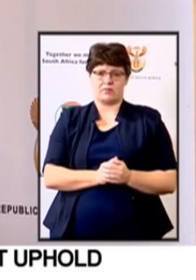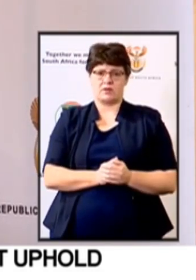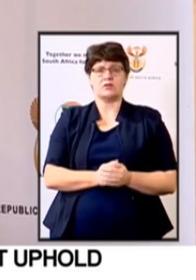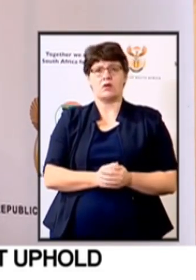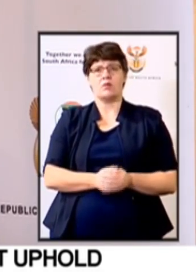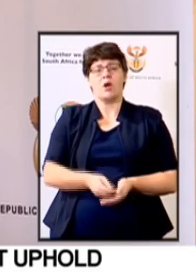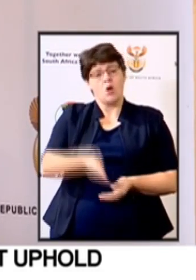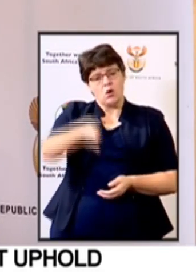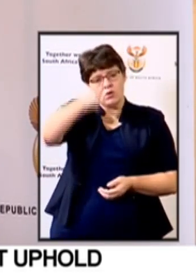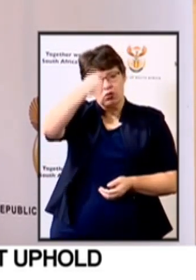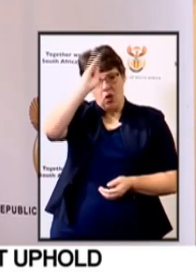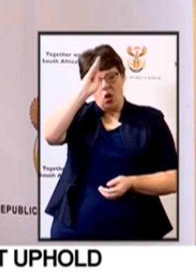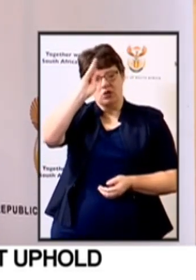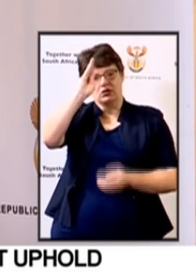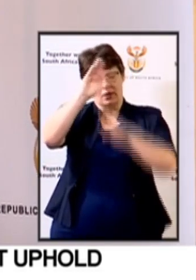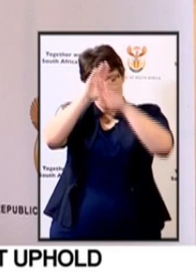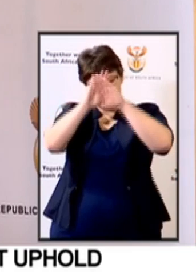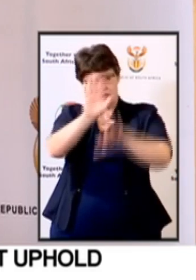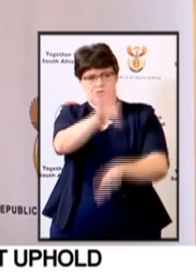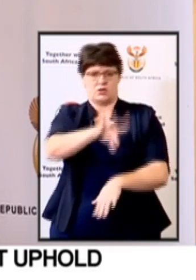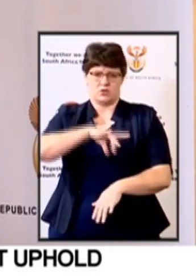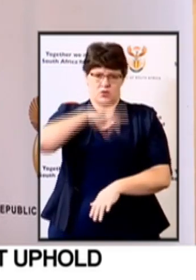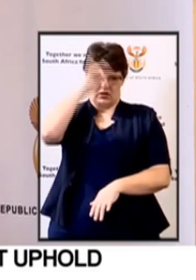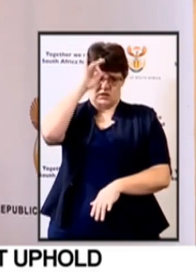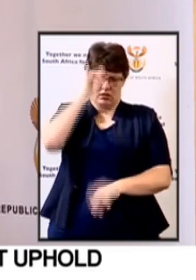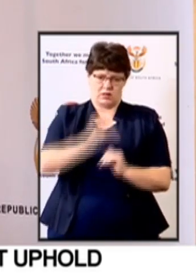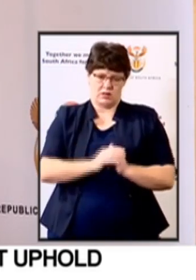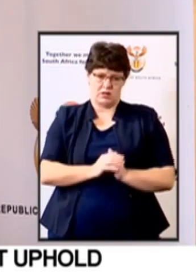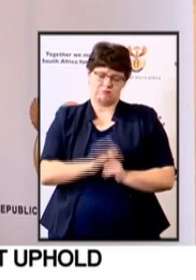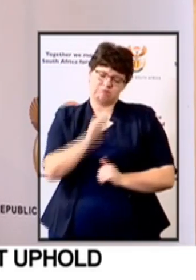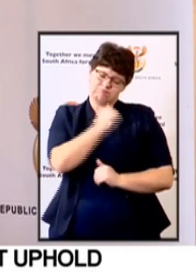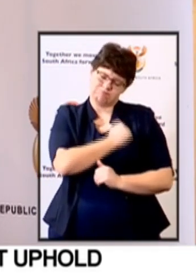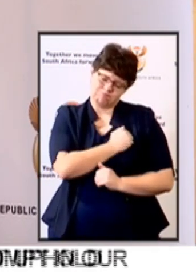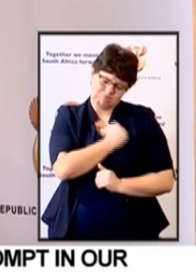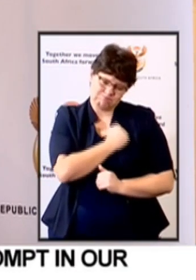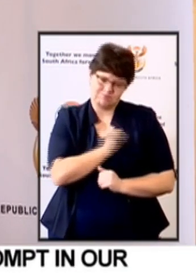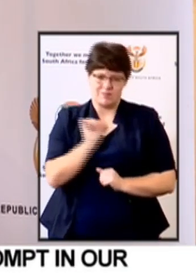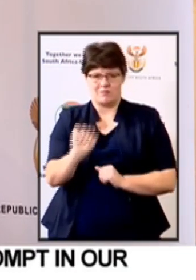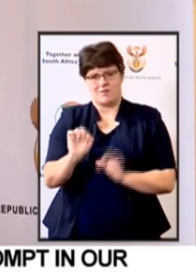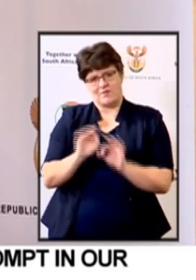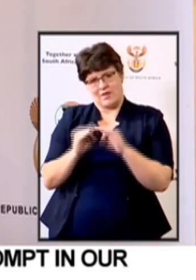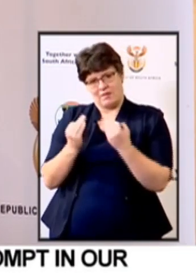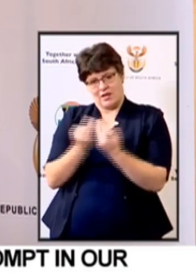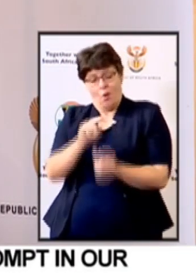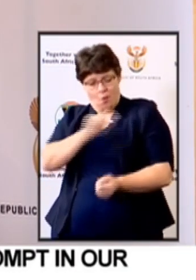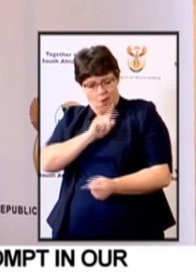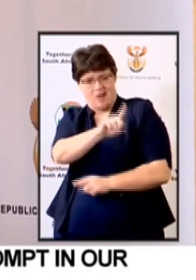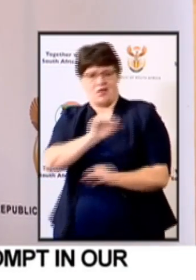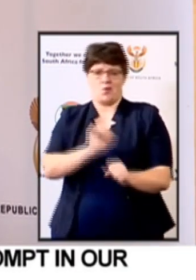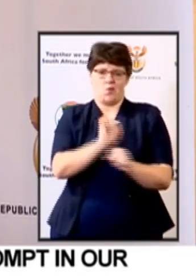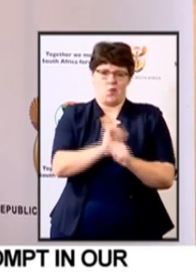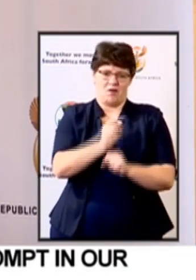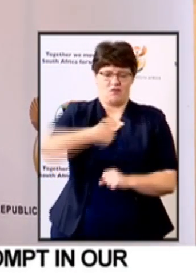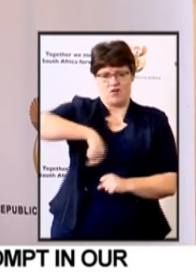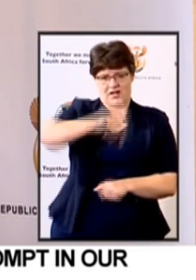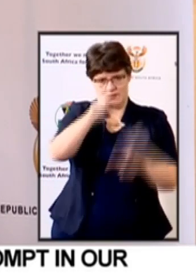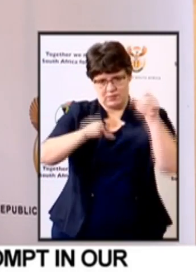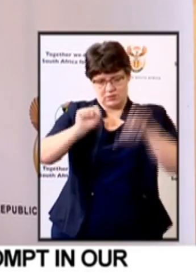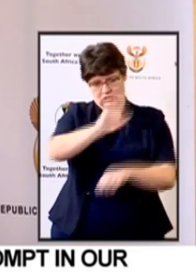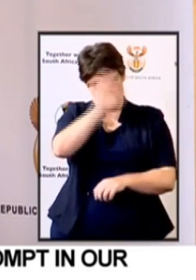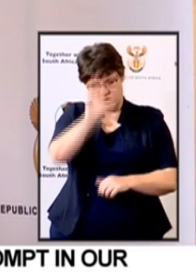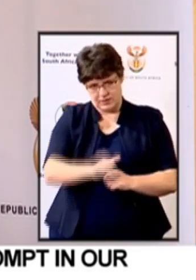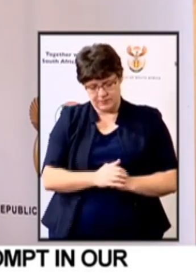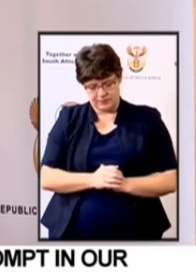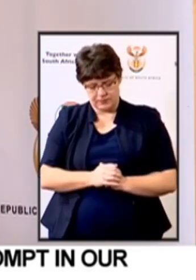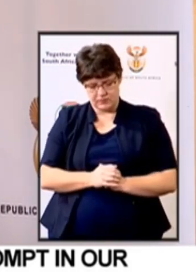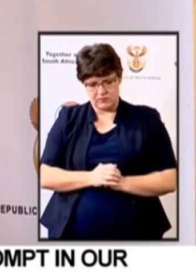God bless their souls, and our sympathies to all their families. The COVID-19 invaded